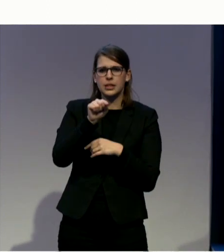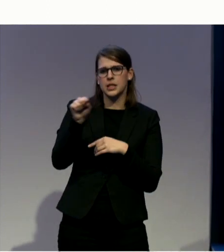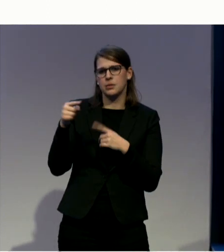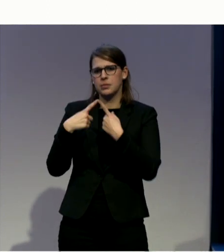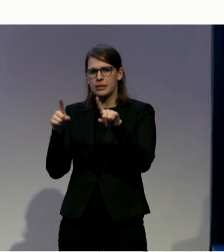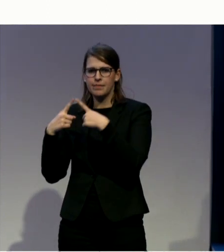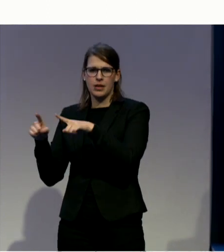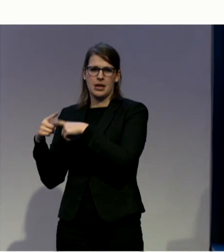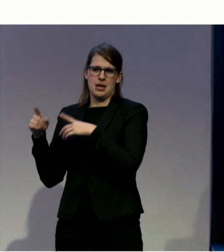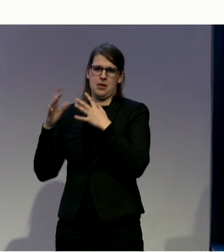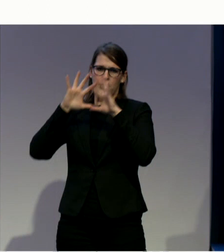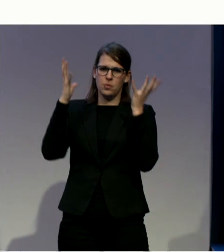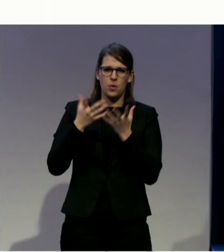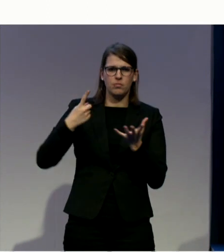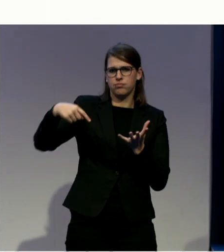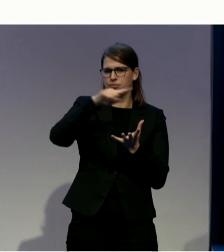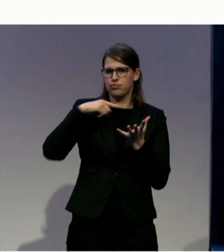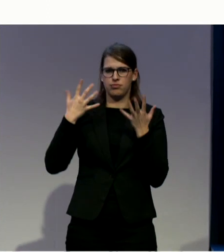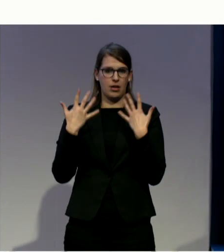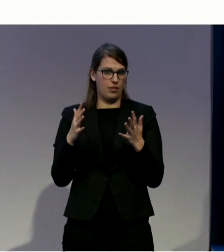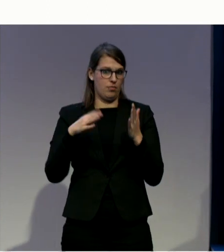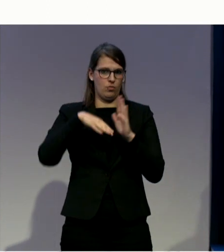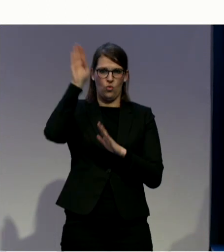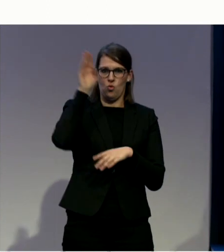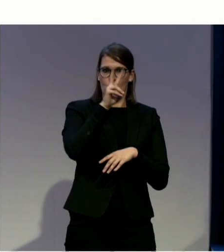world, so you can all be a part of this festival. And my colleague